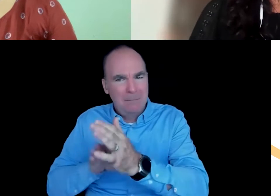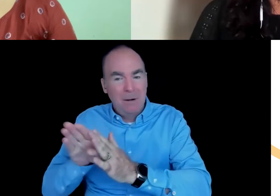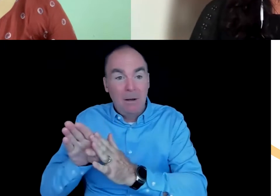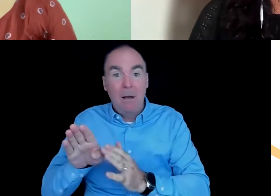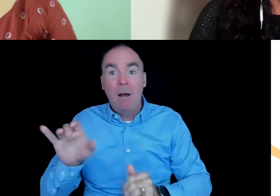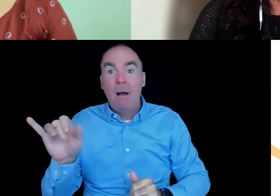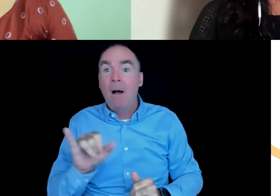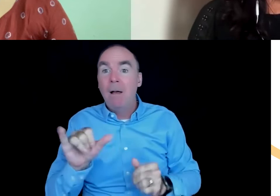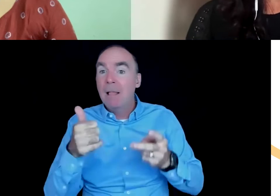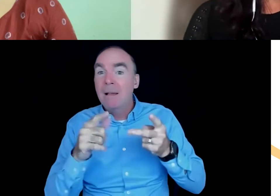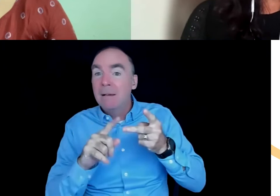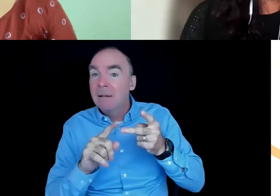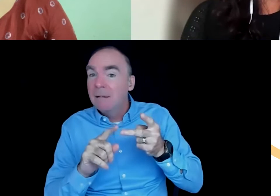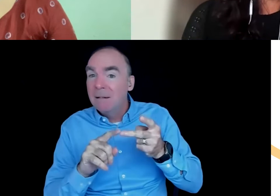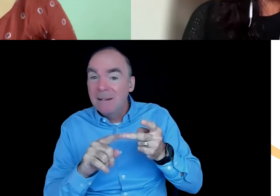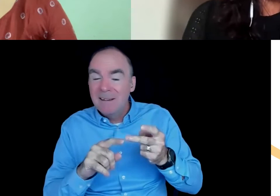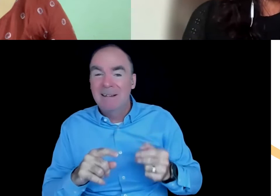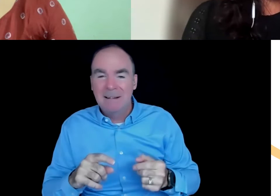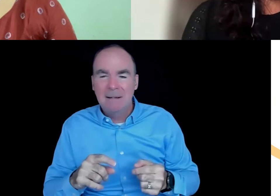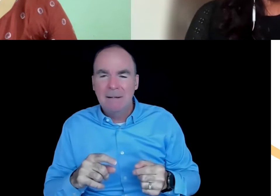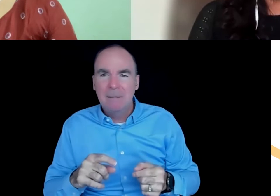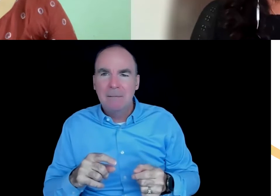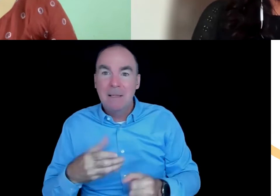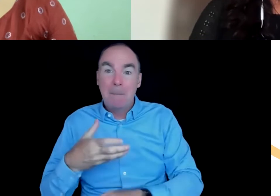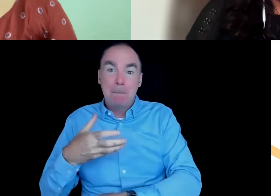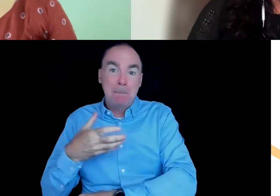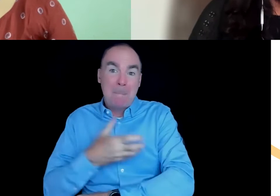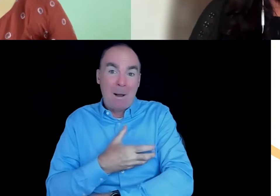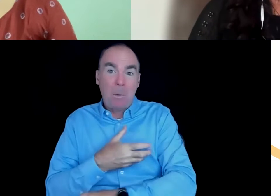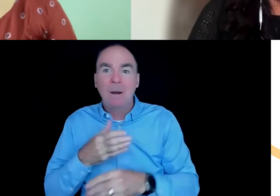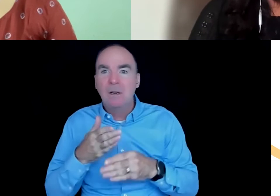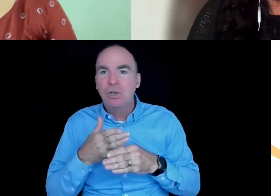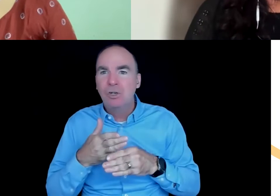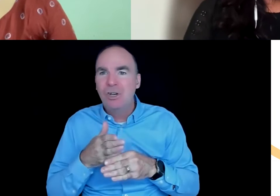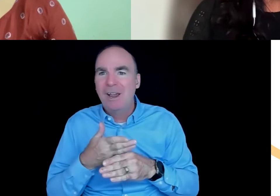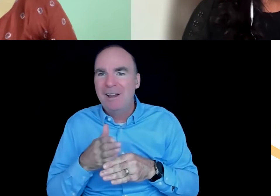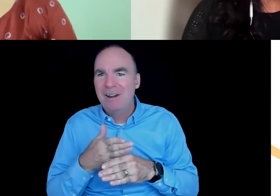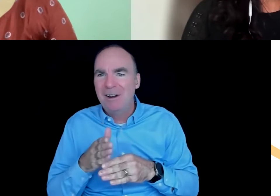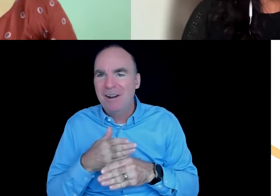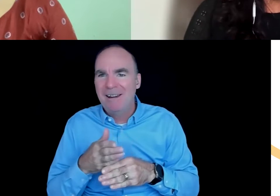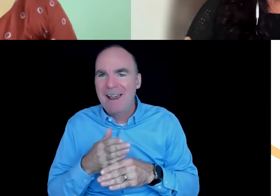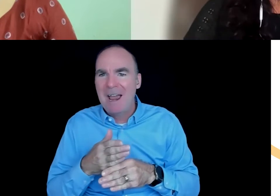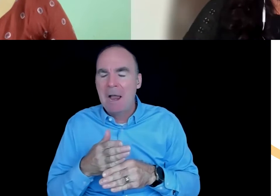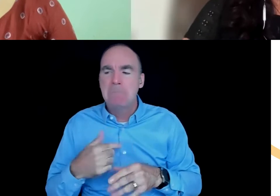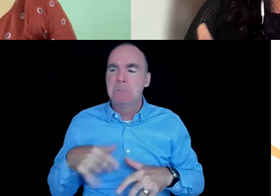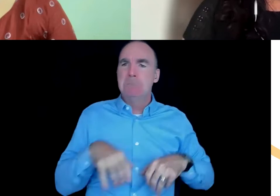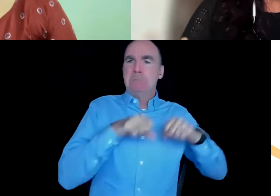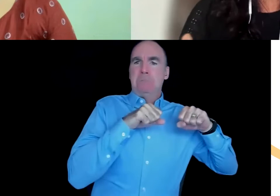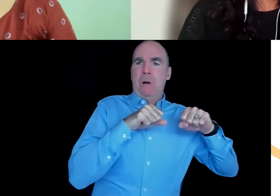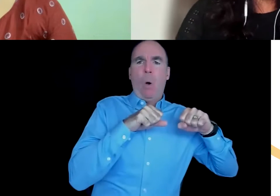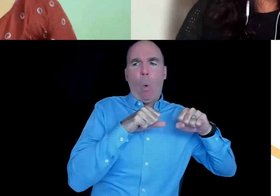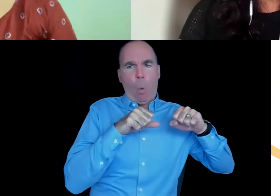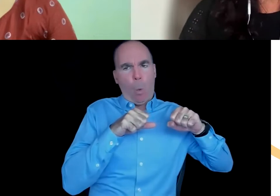being comfortable with things being done in a different way, even if that makes us uncomfortable, and sort of like